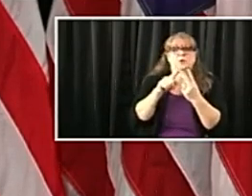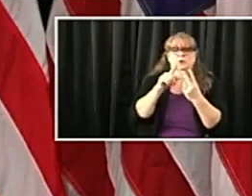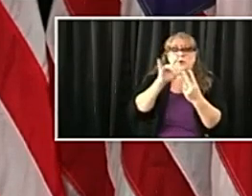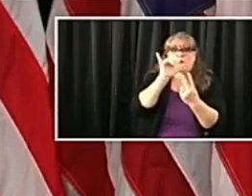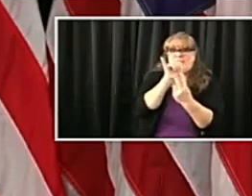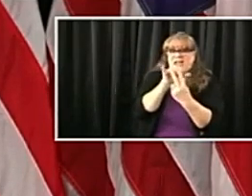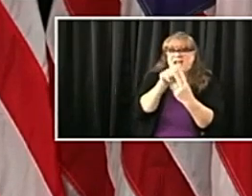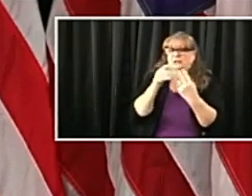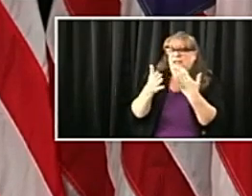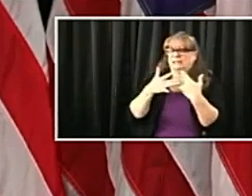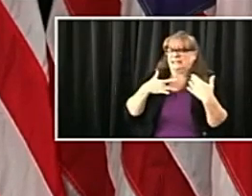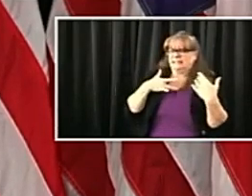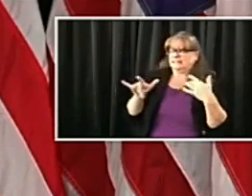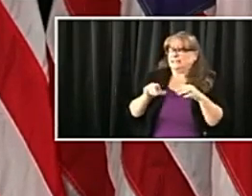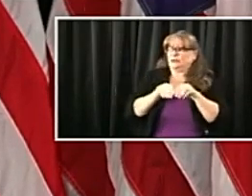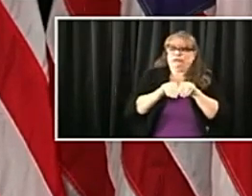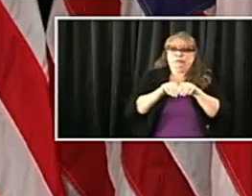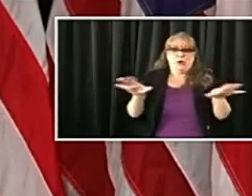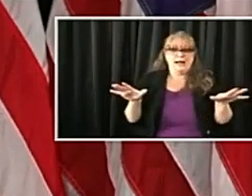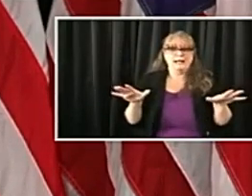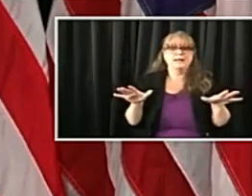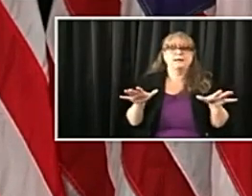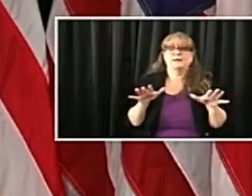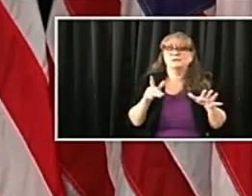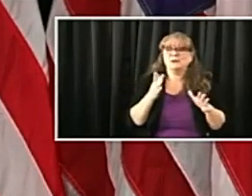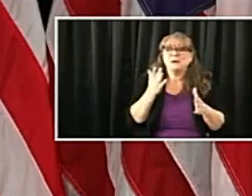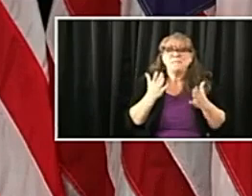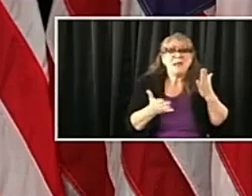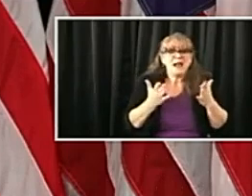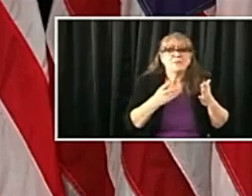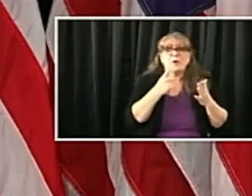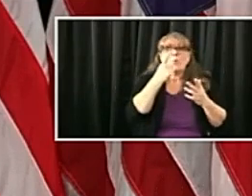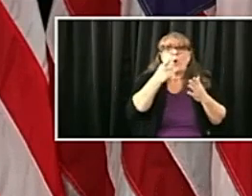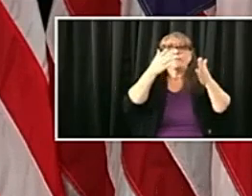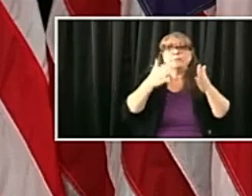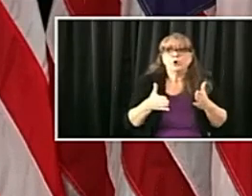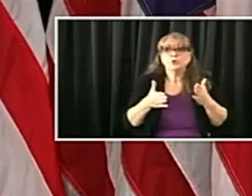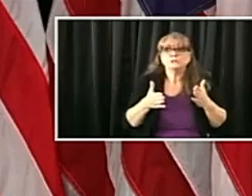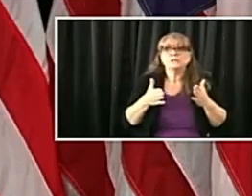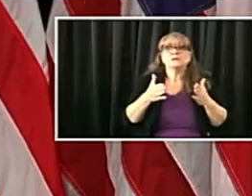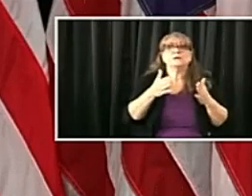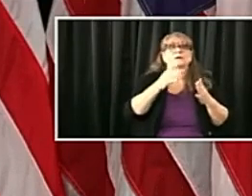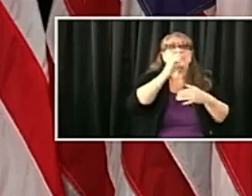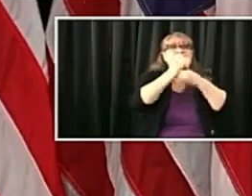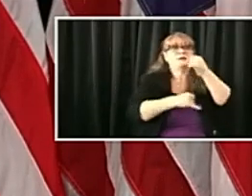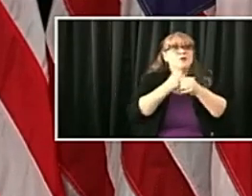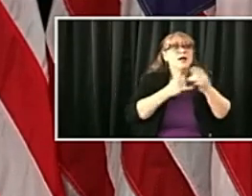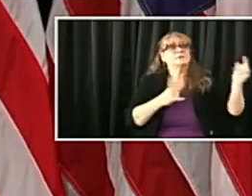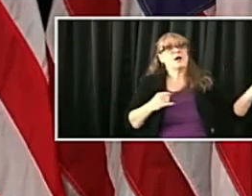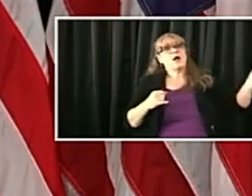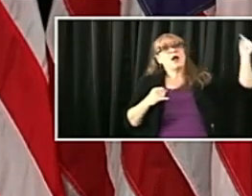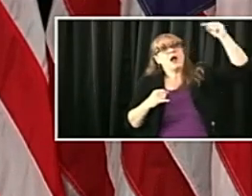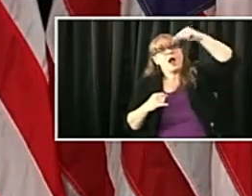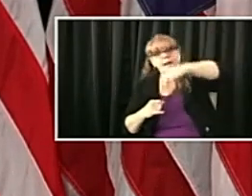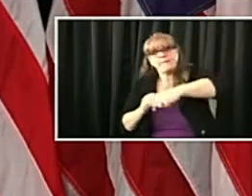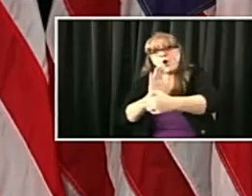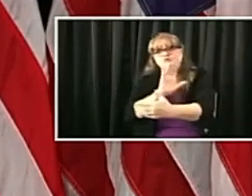at some point someone came to Colorado from an international destination, and that's how